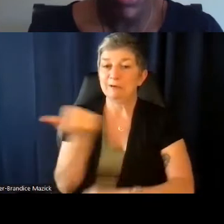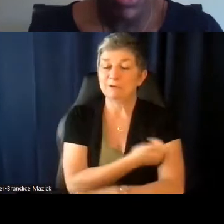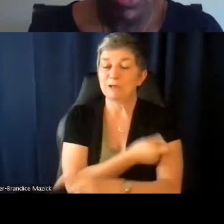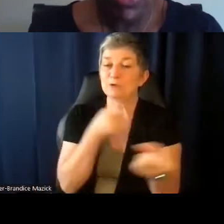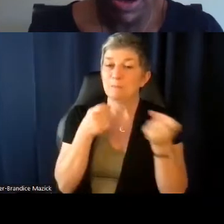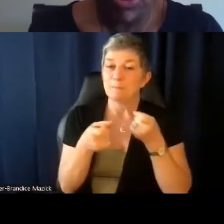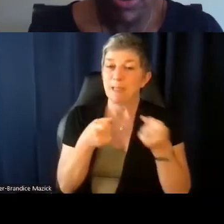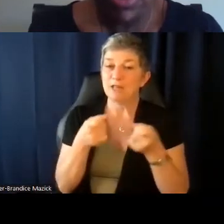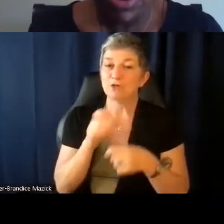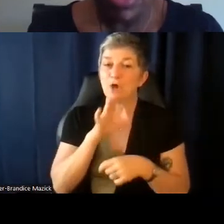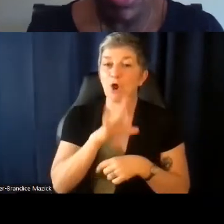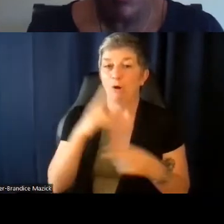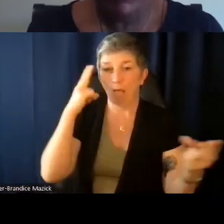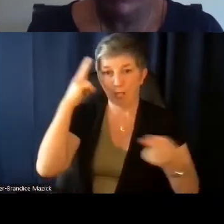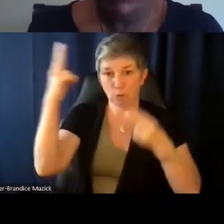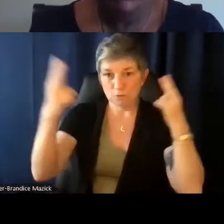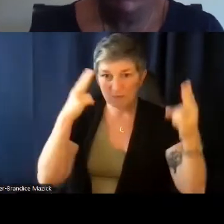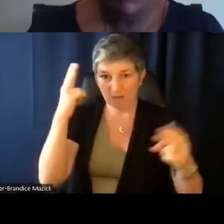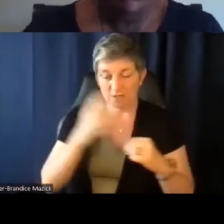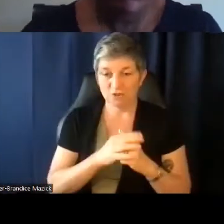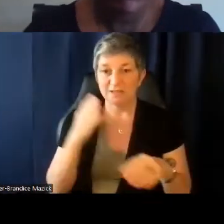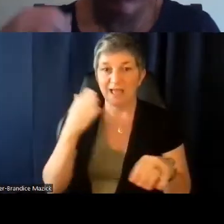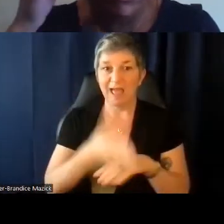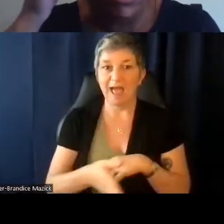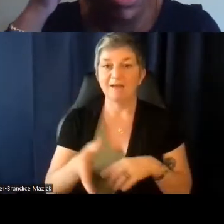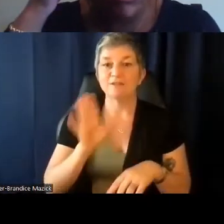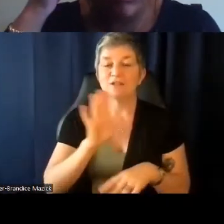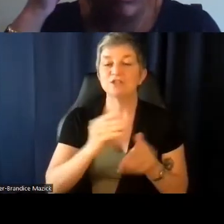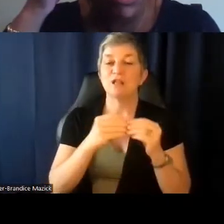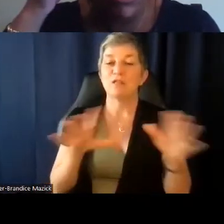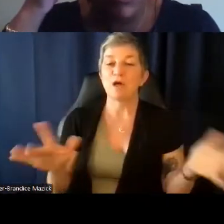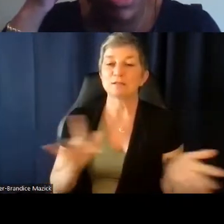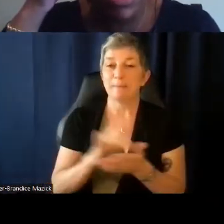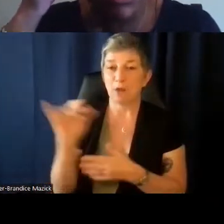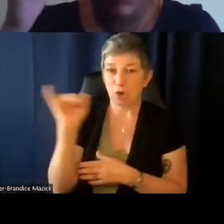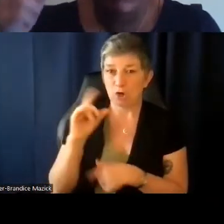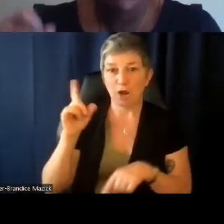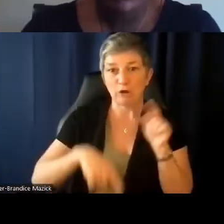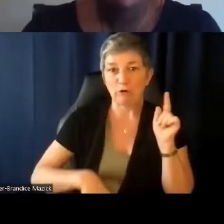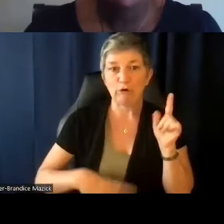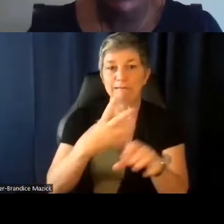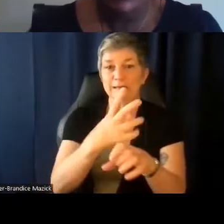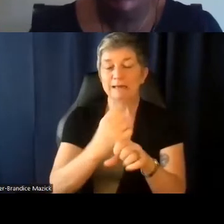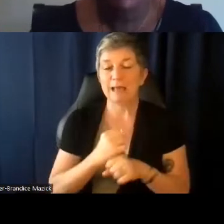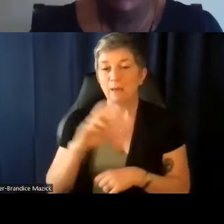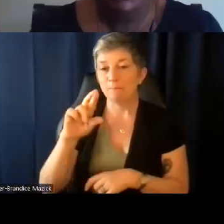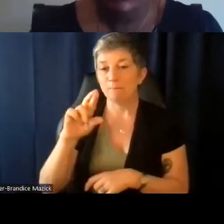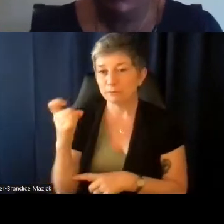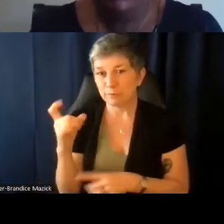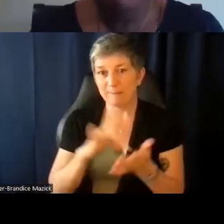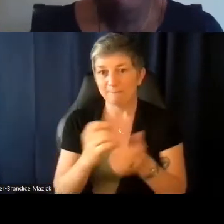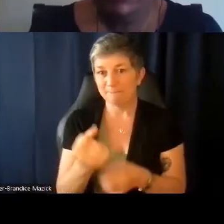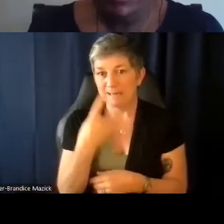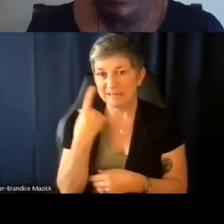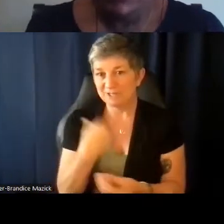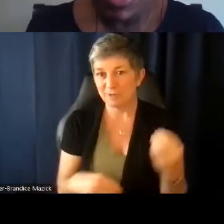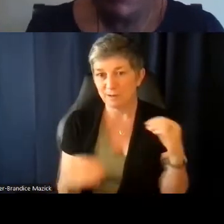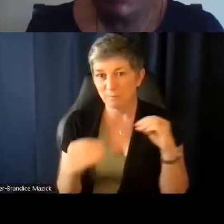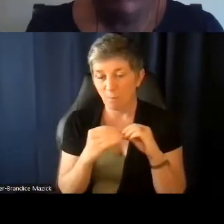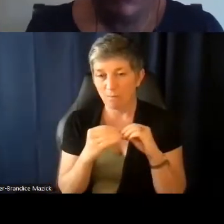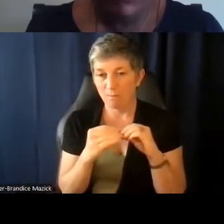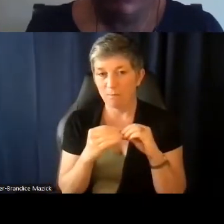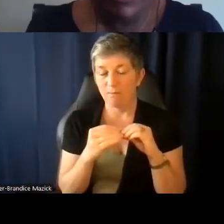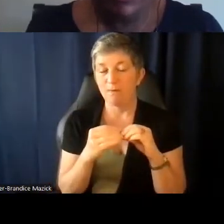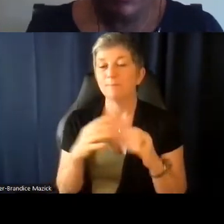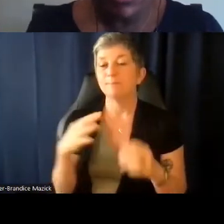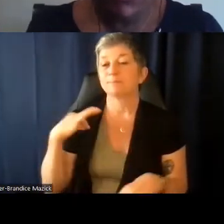her hallucinations after she lost her medical insurance and could no longer obtain her prescribed psychiatric medication. The